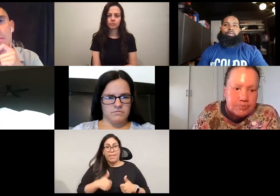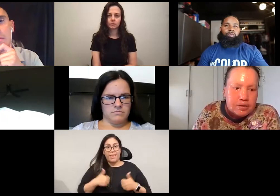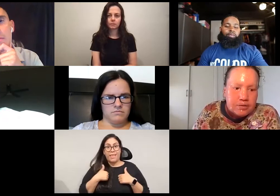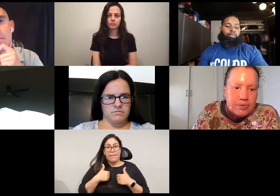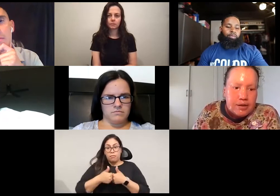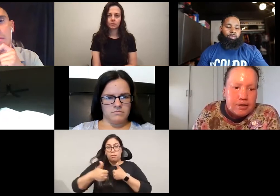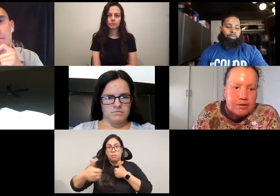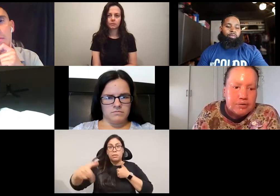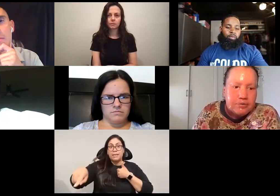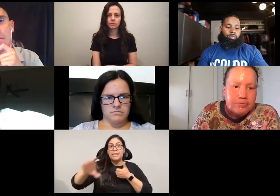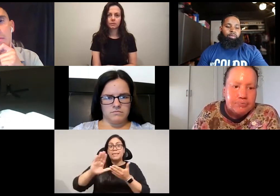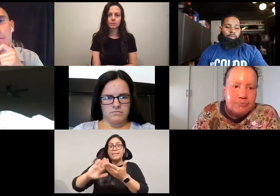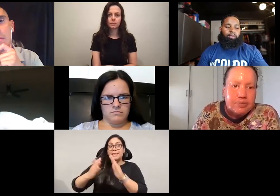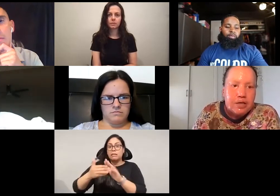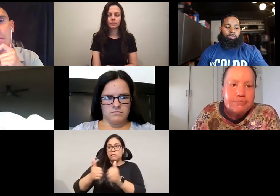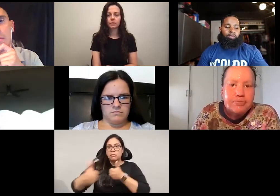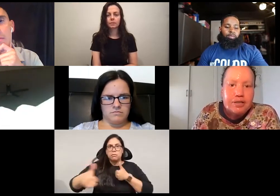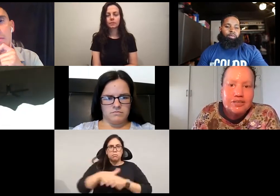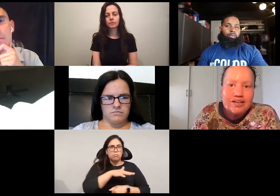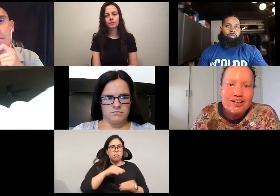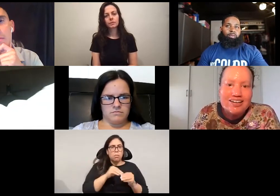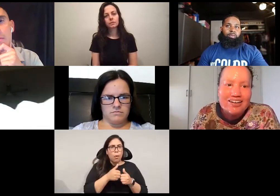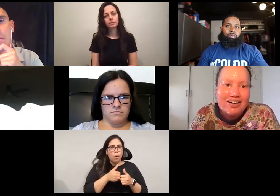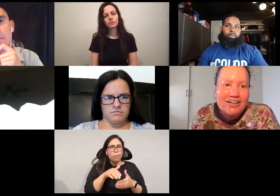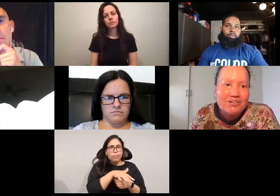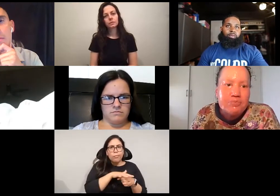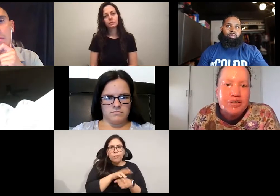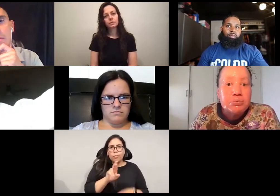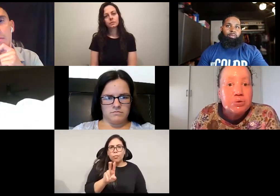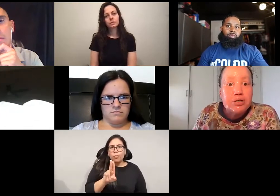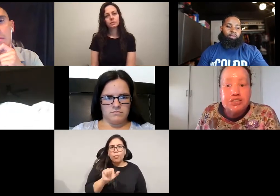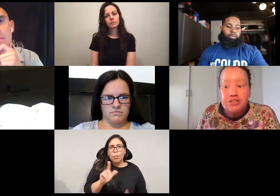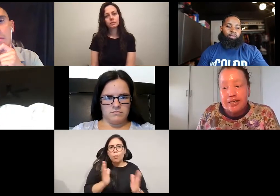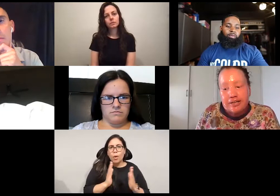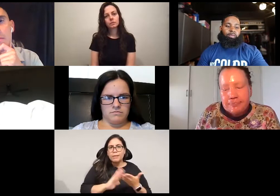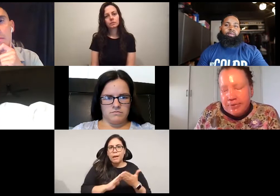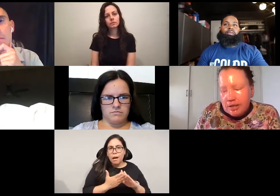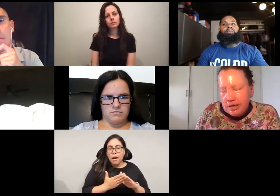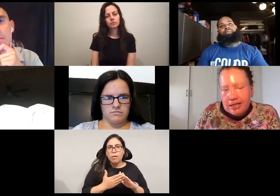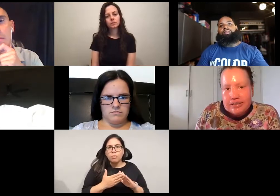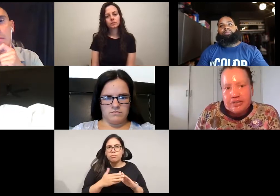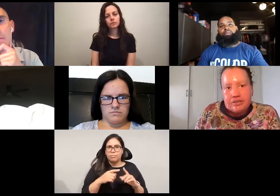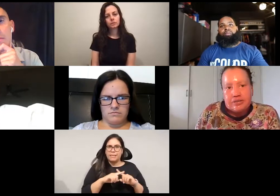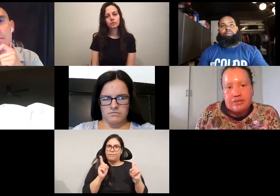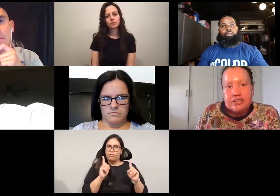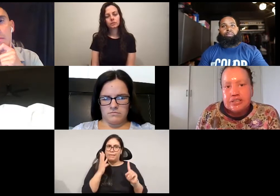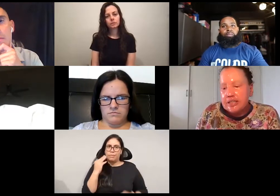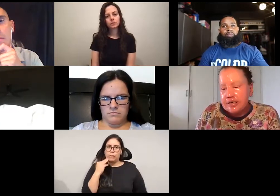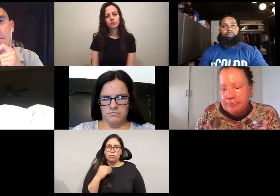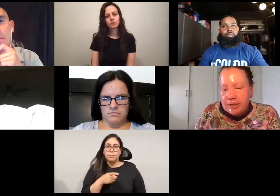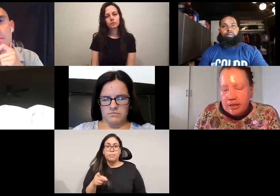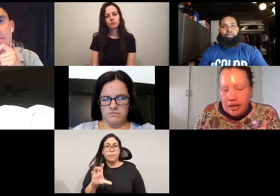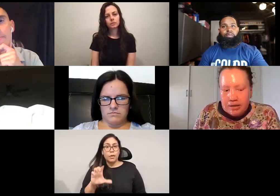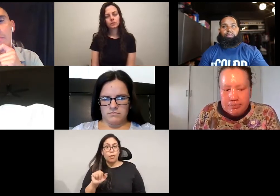is Daniel, and I'm done speaking. And it's Carly. I grew up in rural Australia and I live in the city